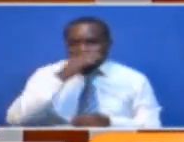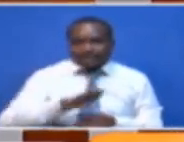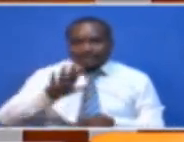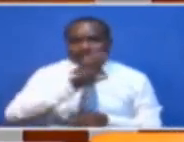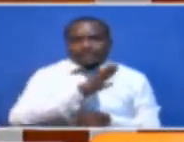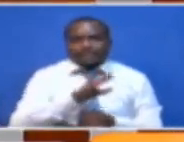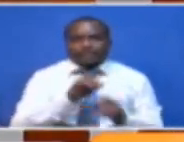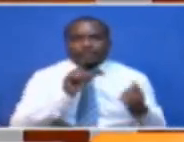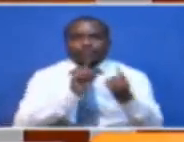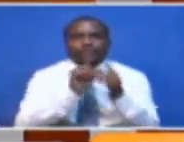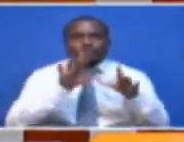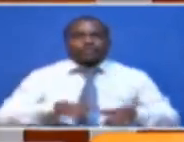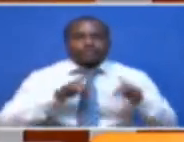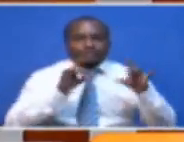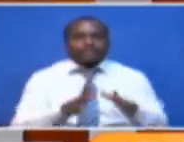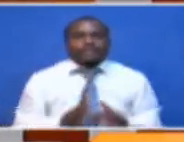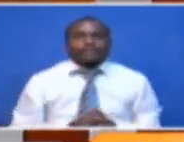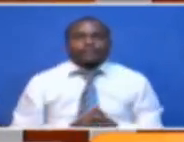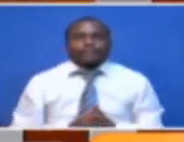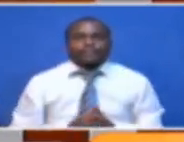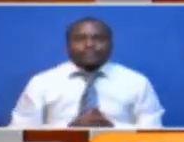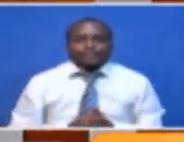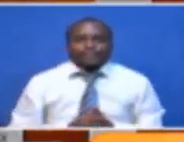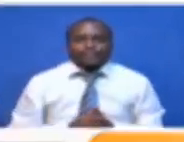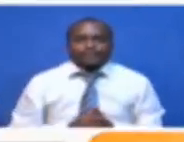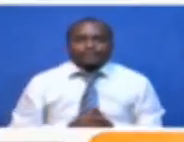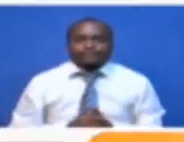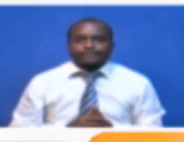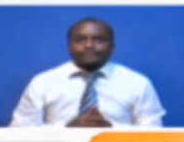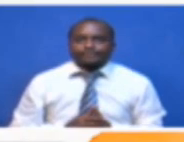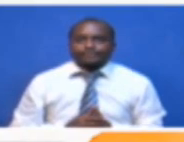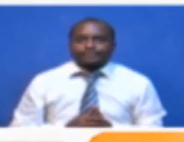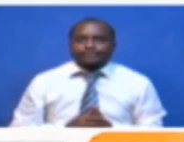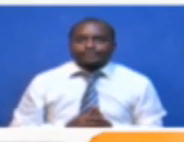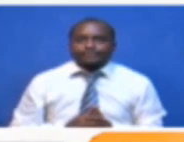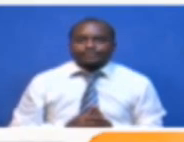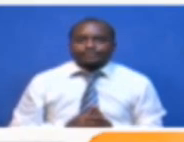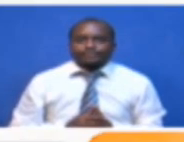Sydney. Oh, I'm sorry. Wait a minute.